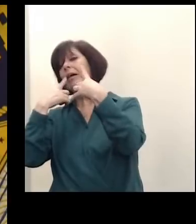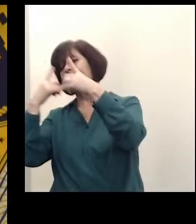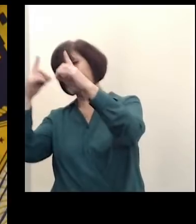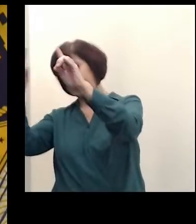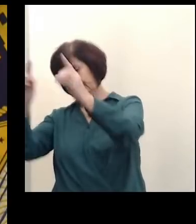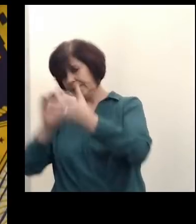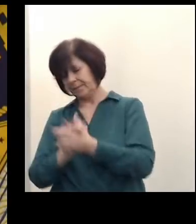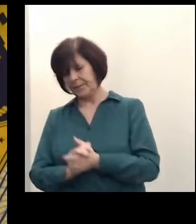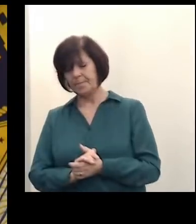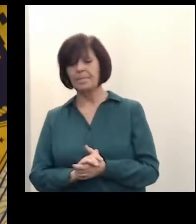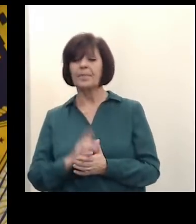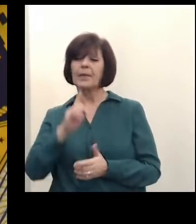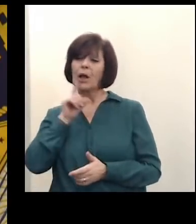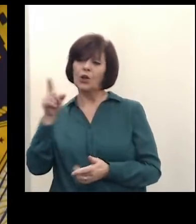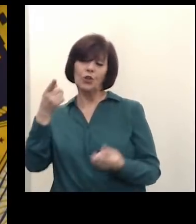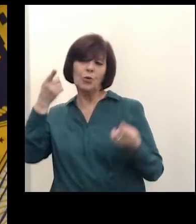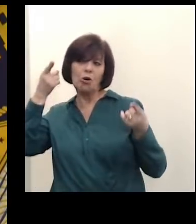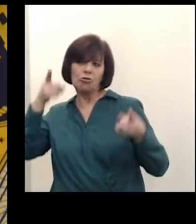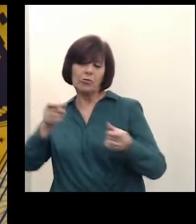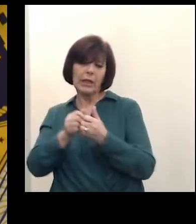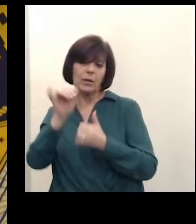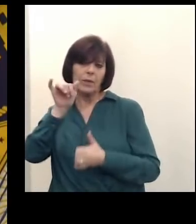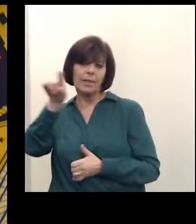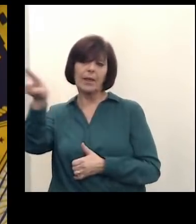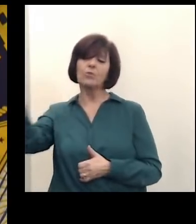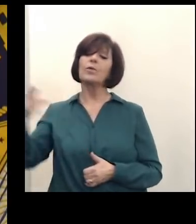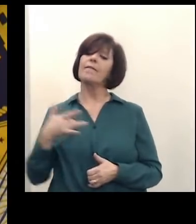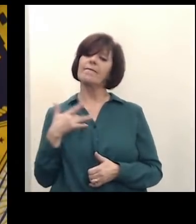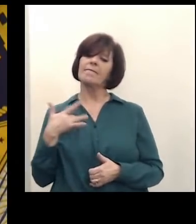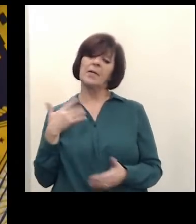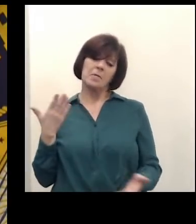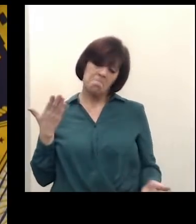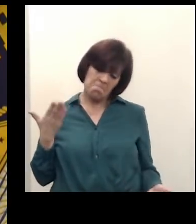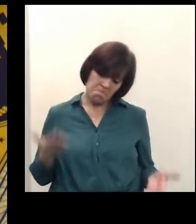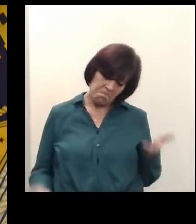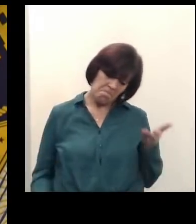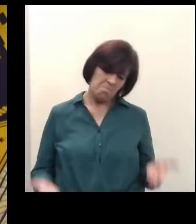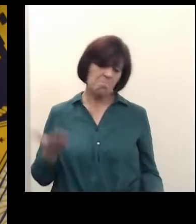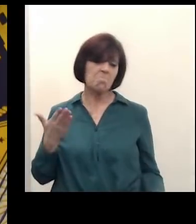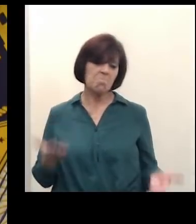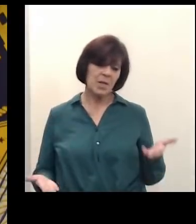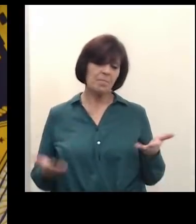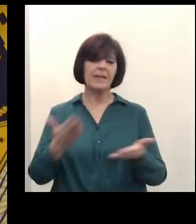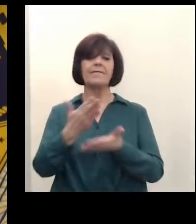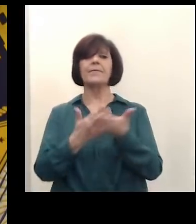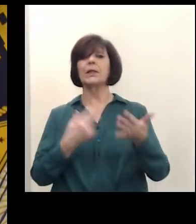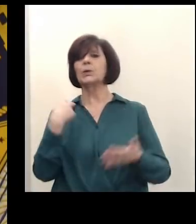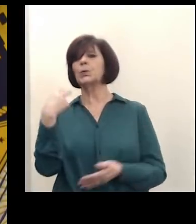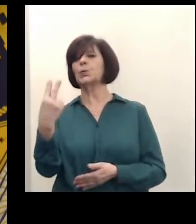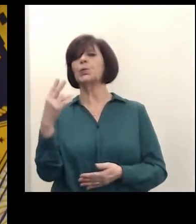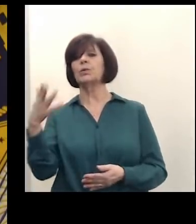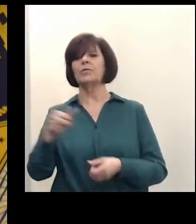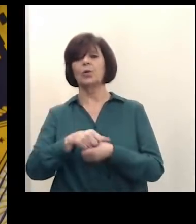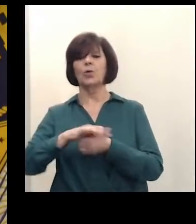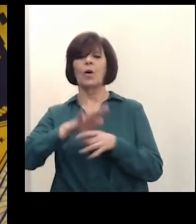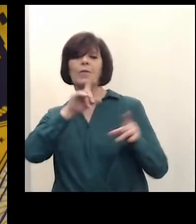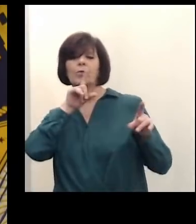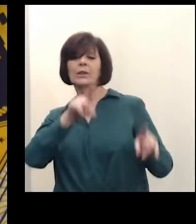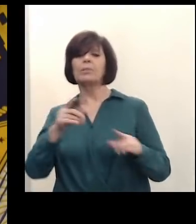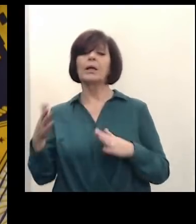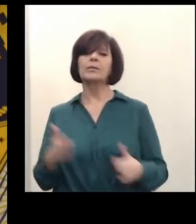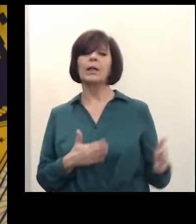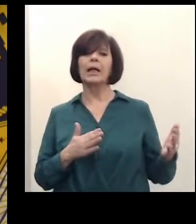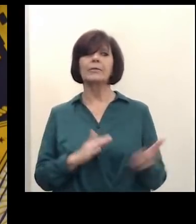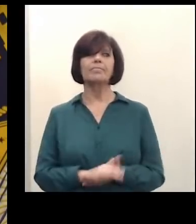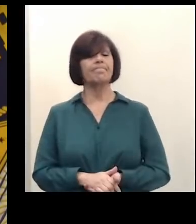you agreeing with that? And do you feel like we might be approaching phase 2 of your COVID response plan? Well, I've always